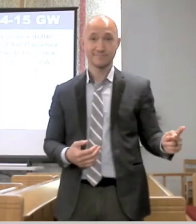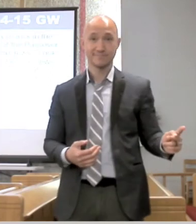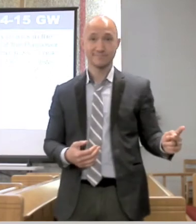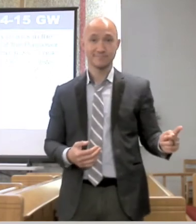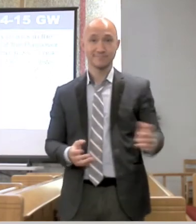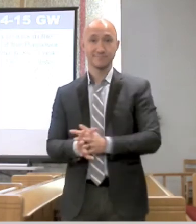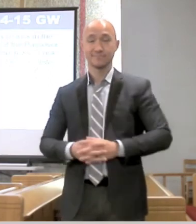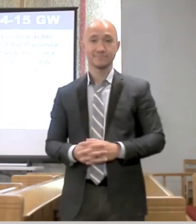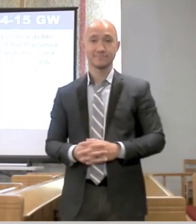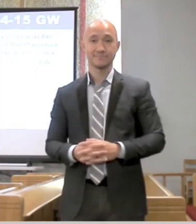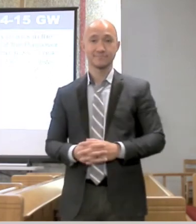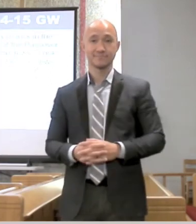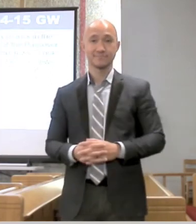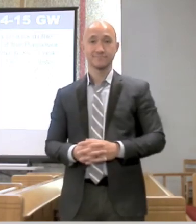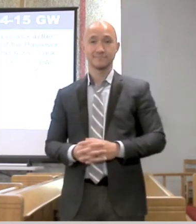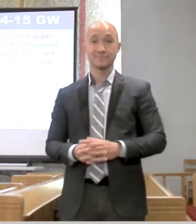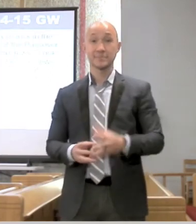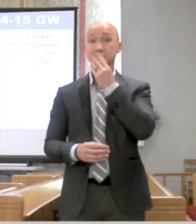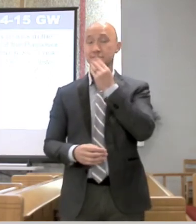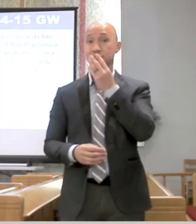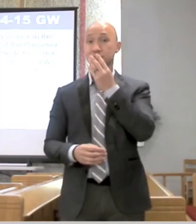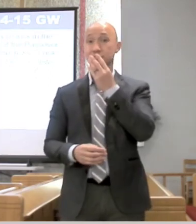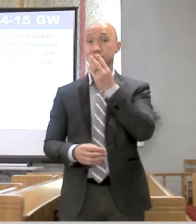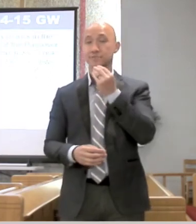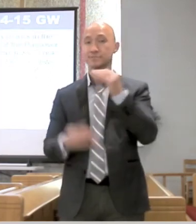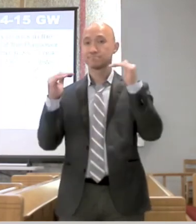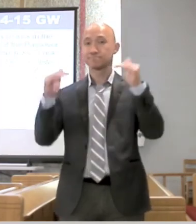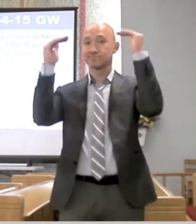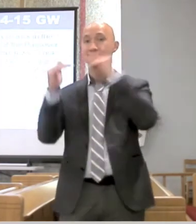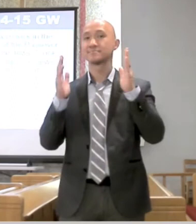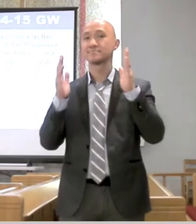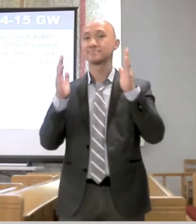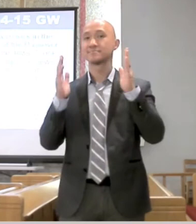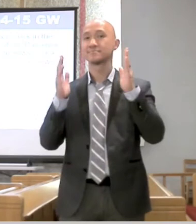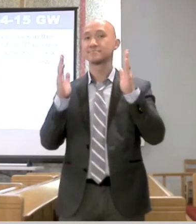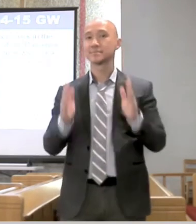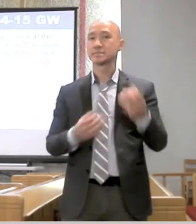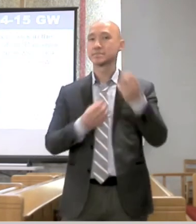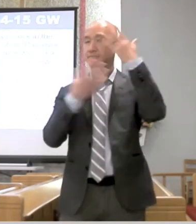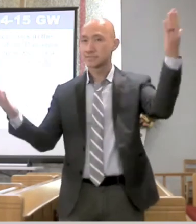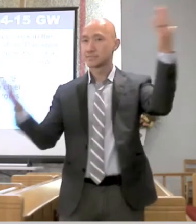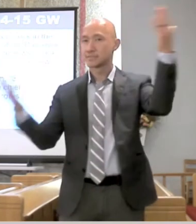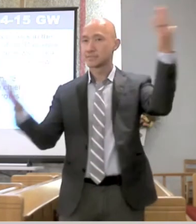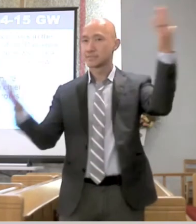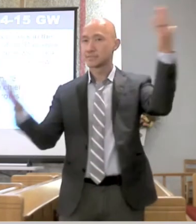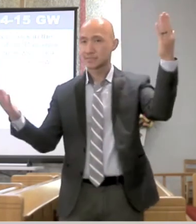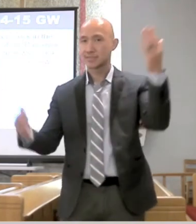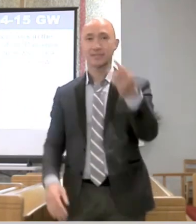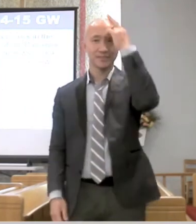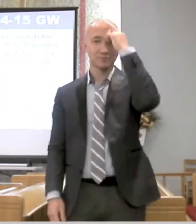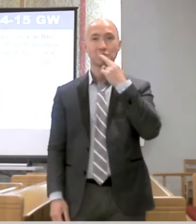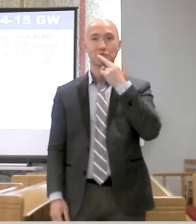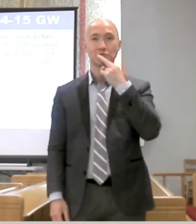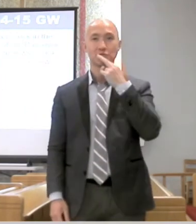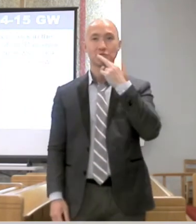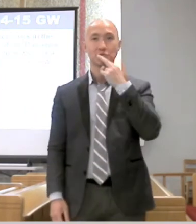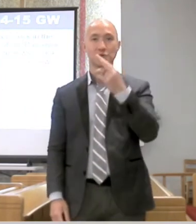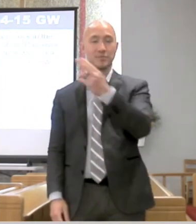For the chief priest to say that the emperor is the only, they hated the